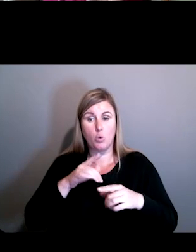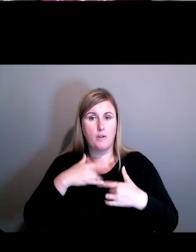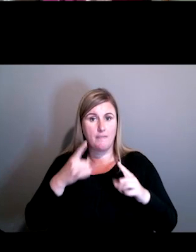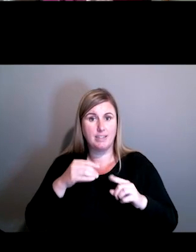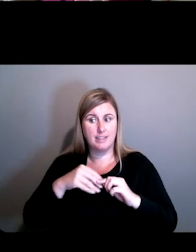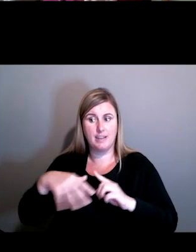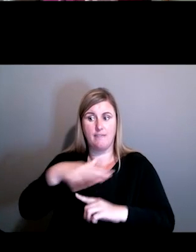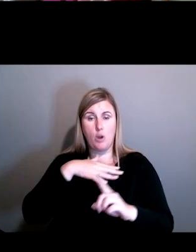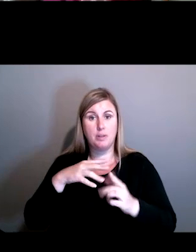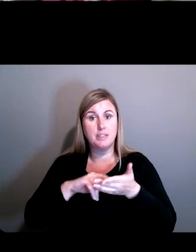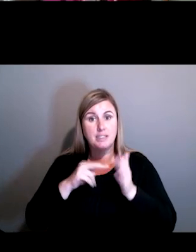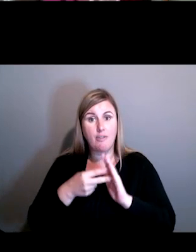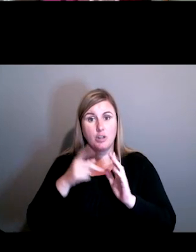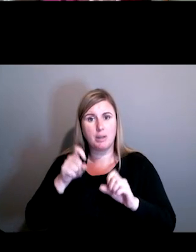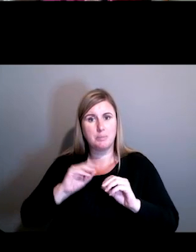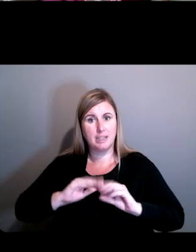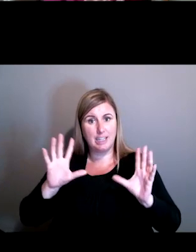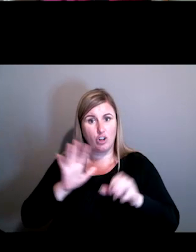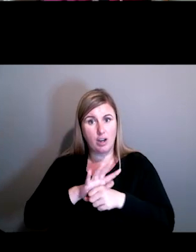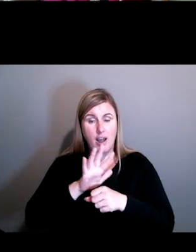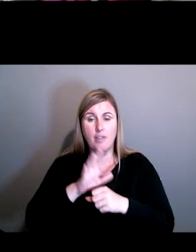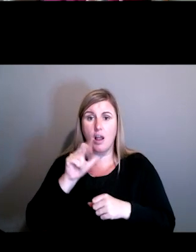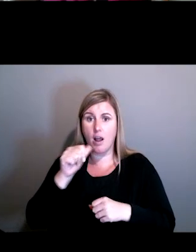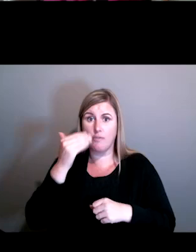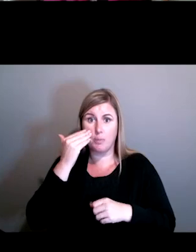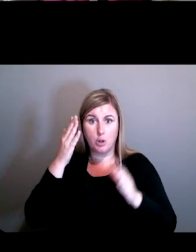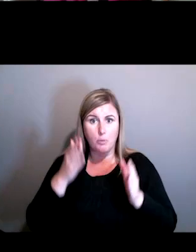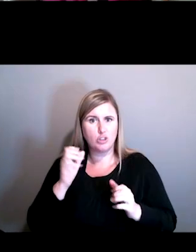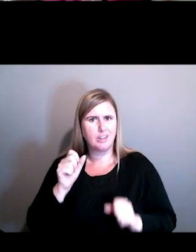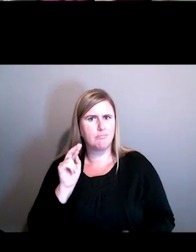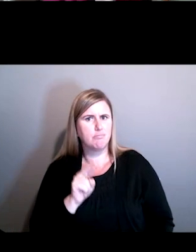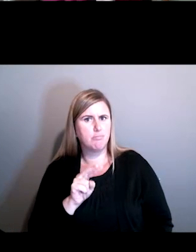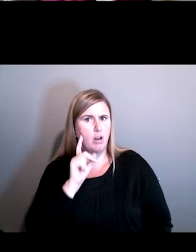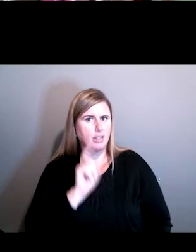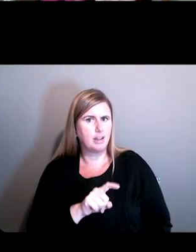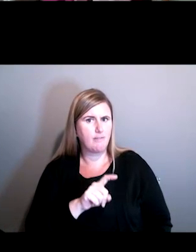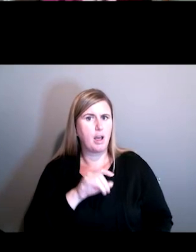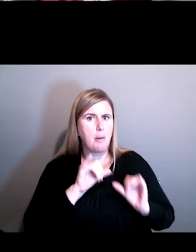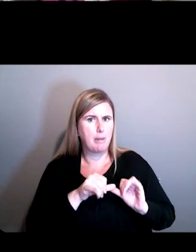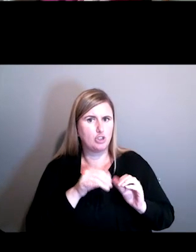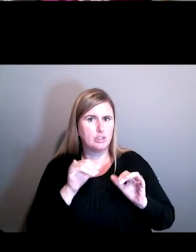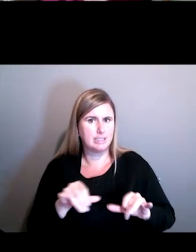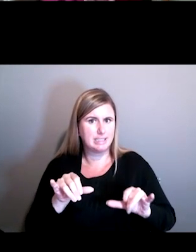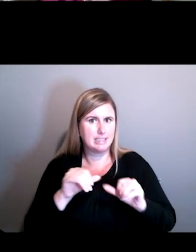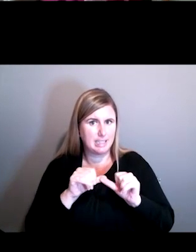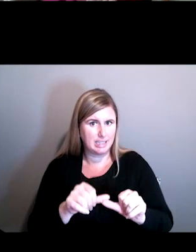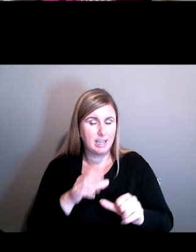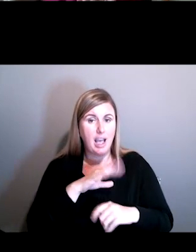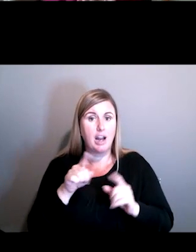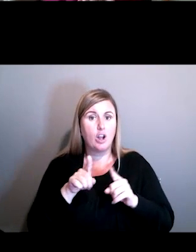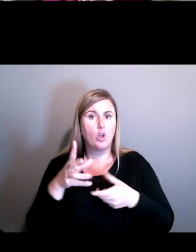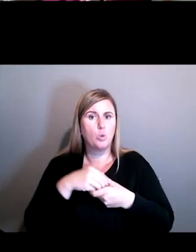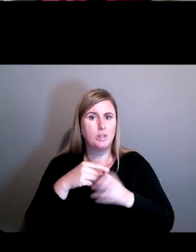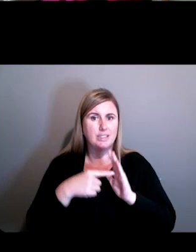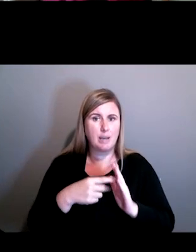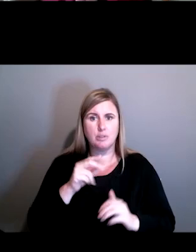definition must be clear enough that an unfamiliar person can identify and measure the behavior consistently, and including examples and non-examples are going to help